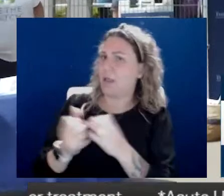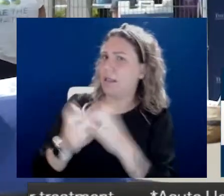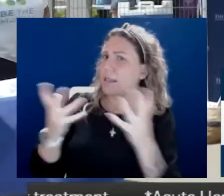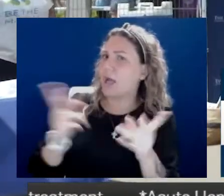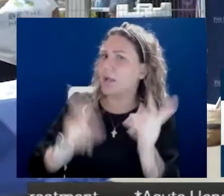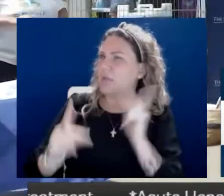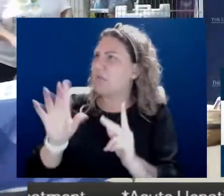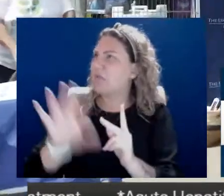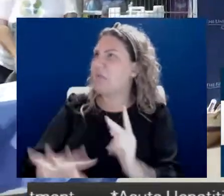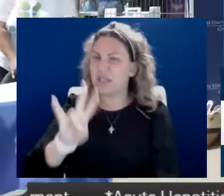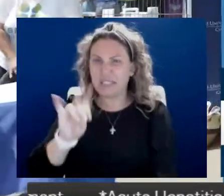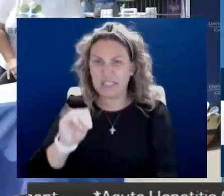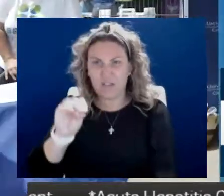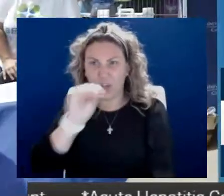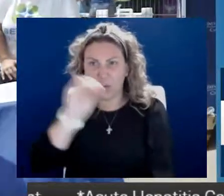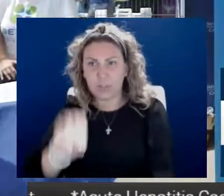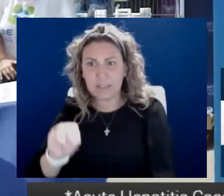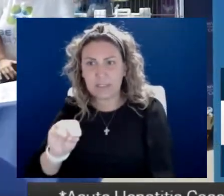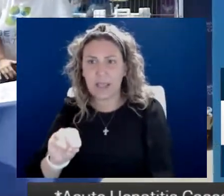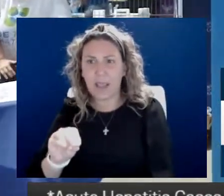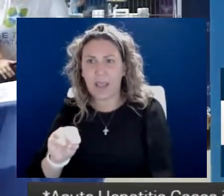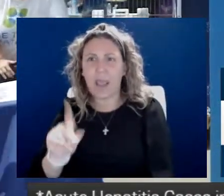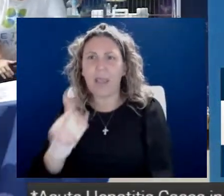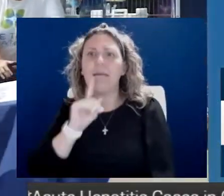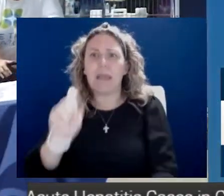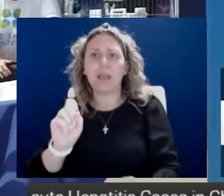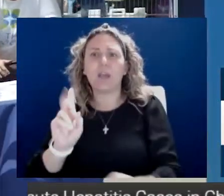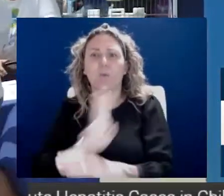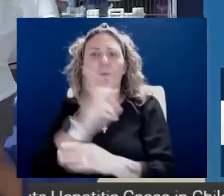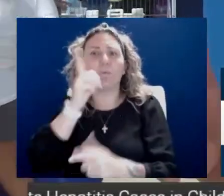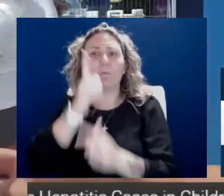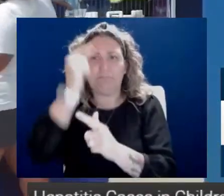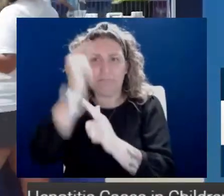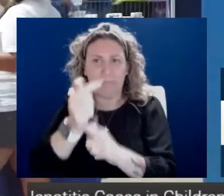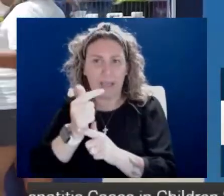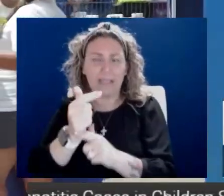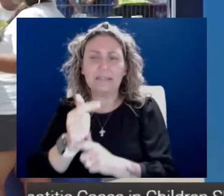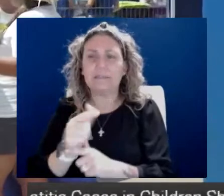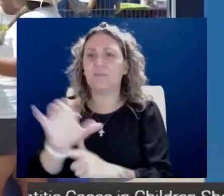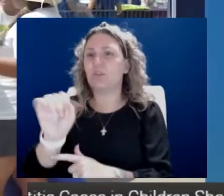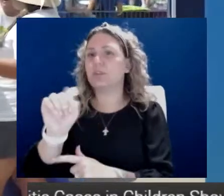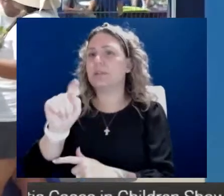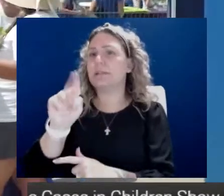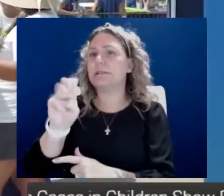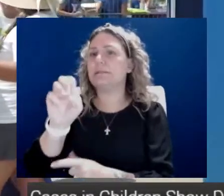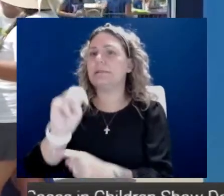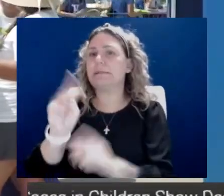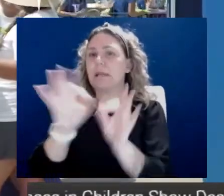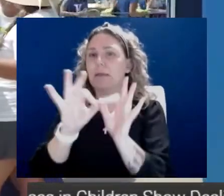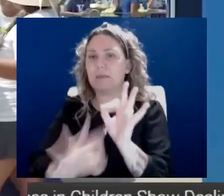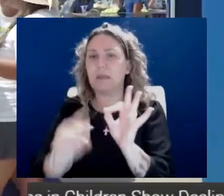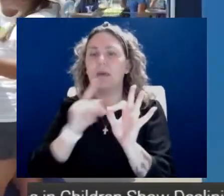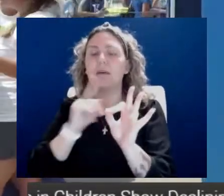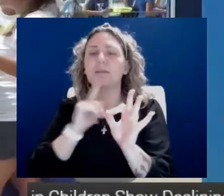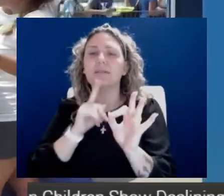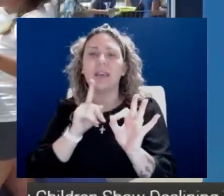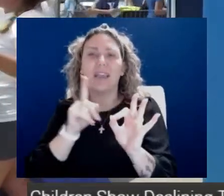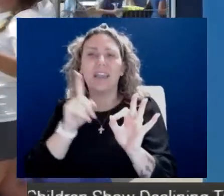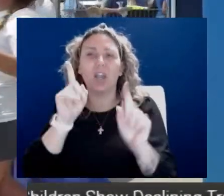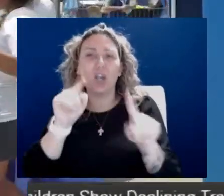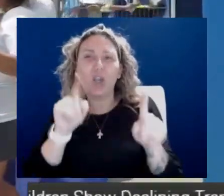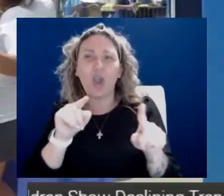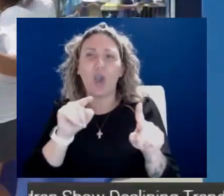70% of people, will not have like a sibling that can donate stem cells to them, so they have to go to these registries and rely on basically the good nature